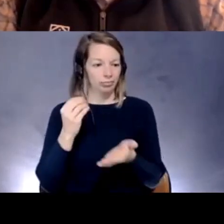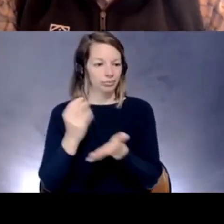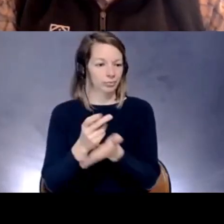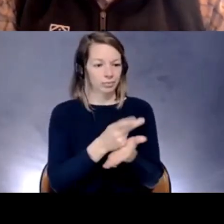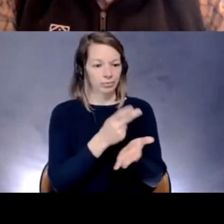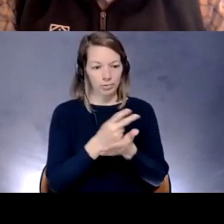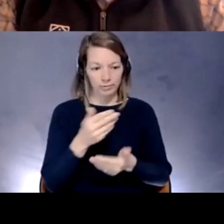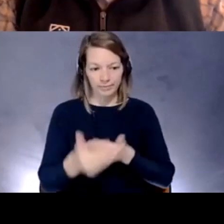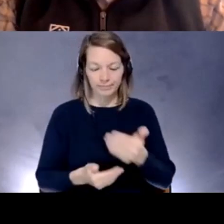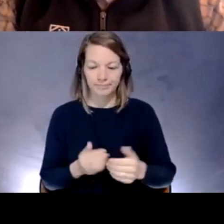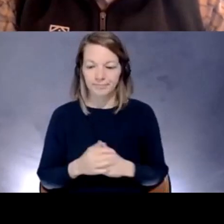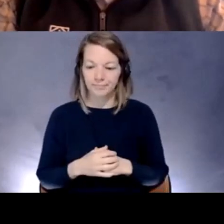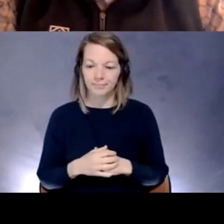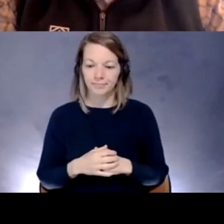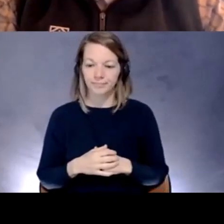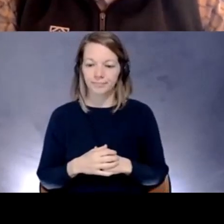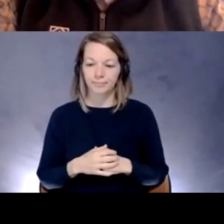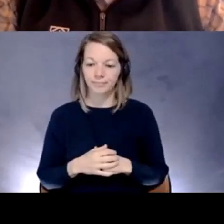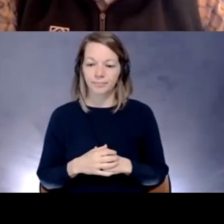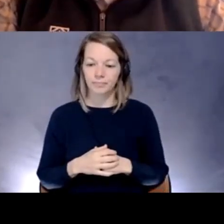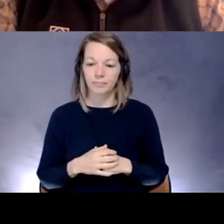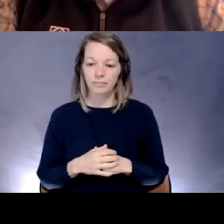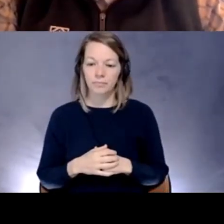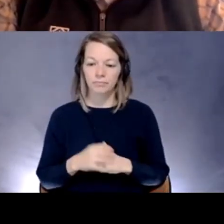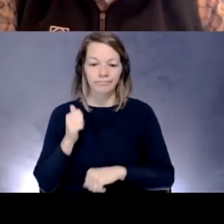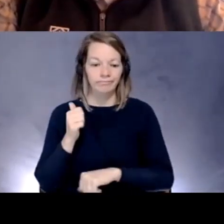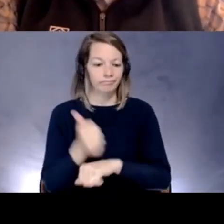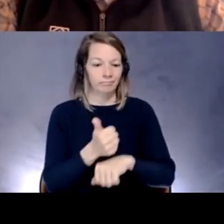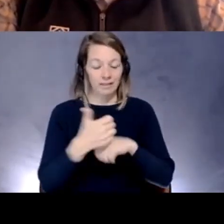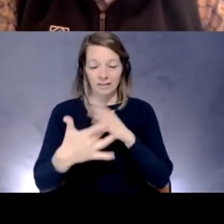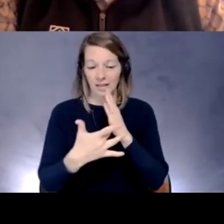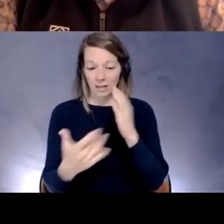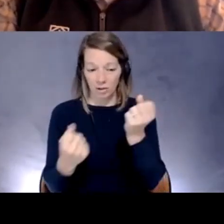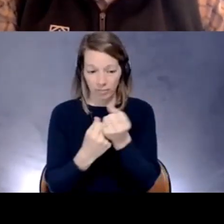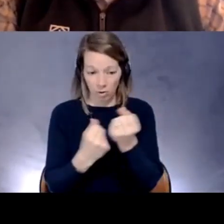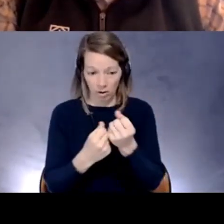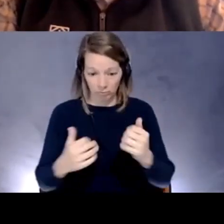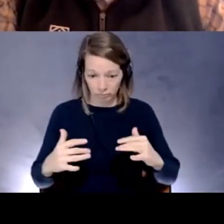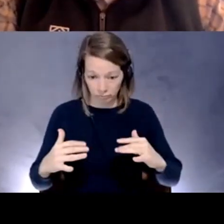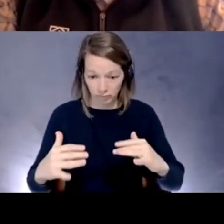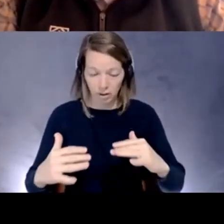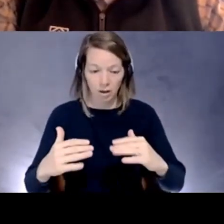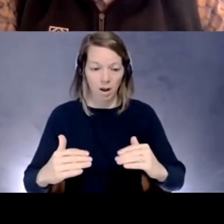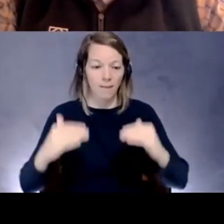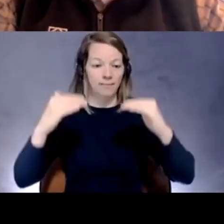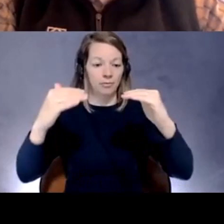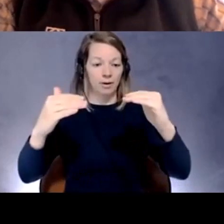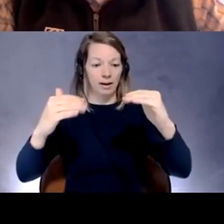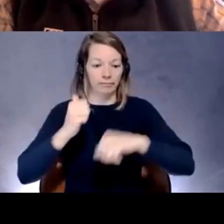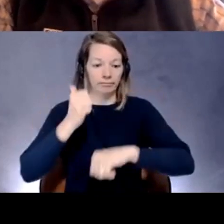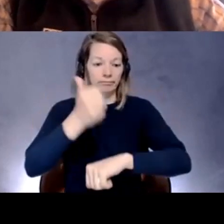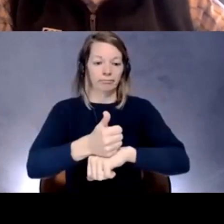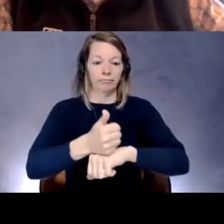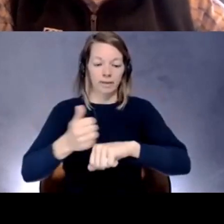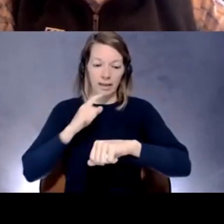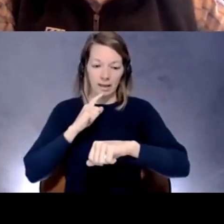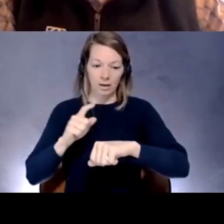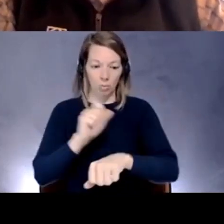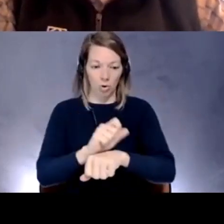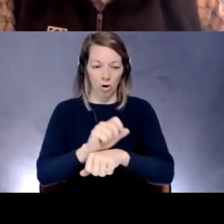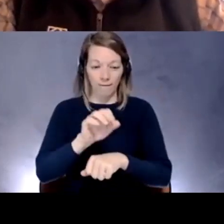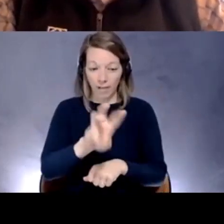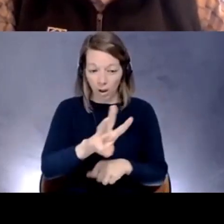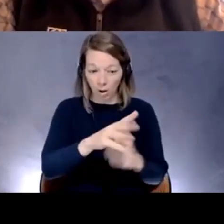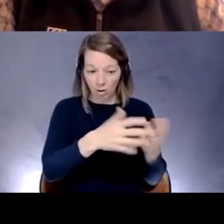projects. In the initial infusion of technical support and expertise to upgrade, construct a comprehensive workflow,